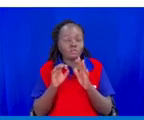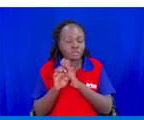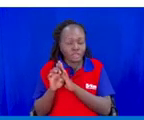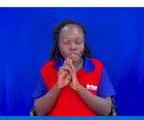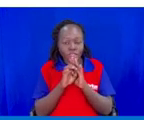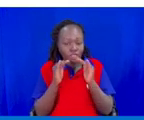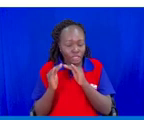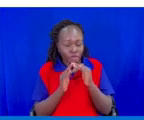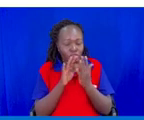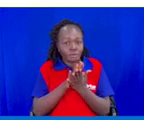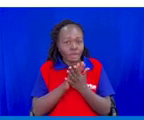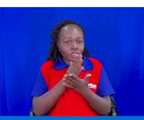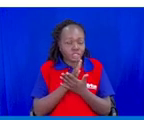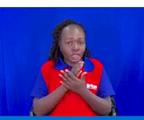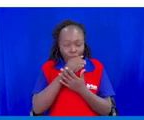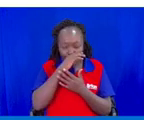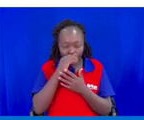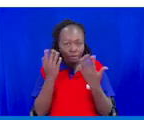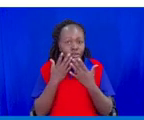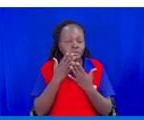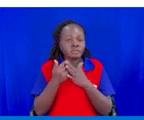share, where before